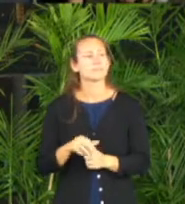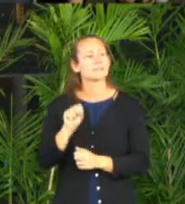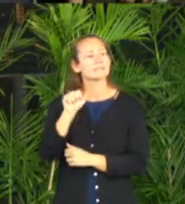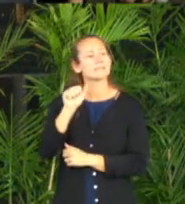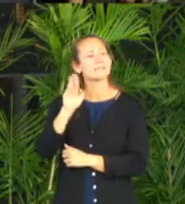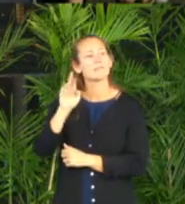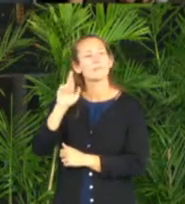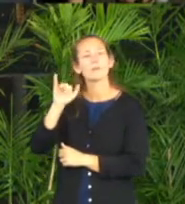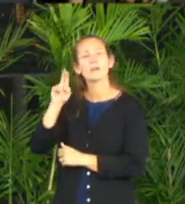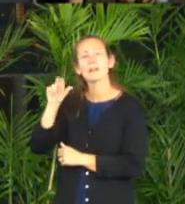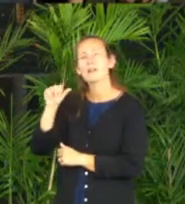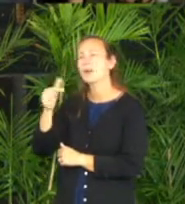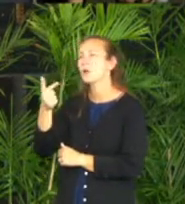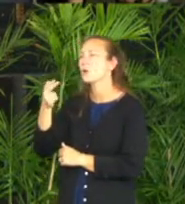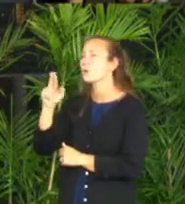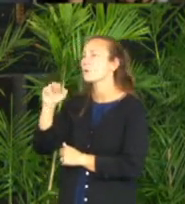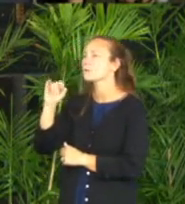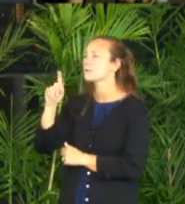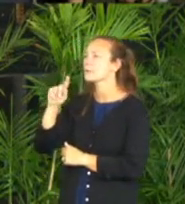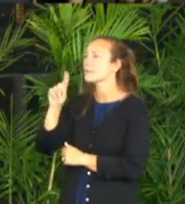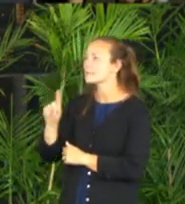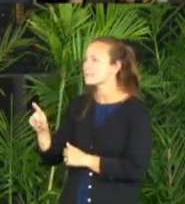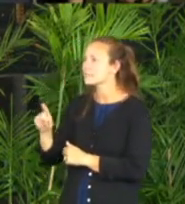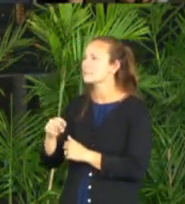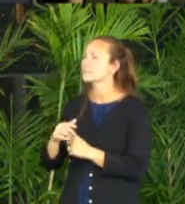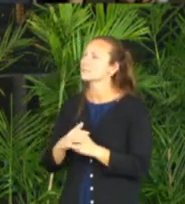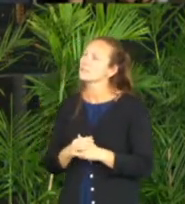Sabrina Gutierrez.